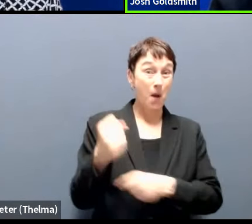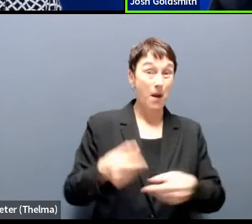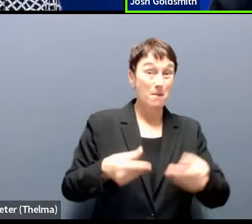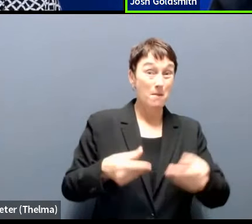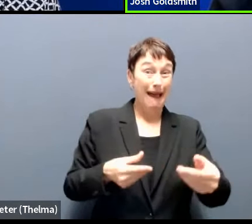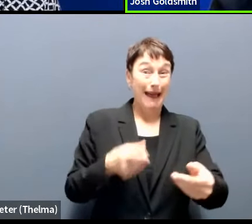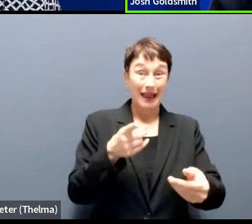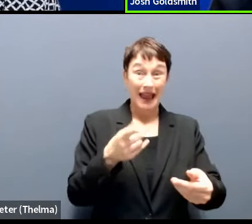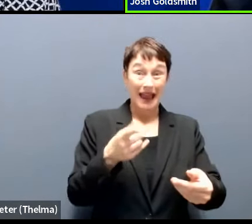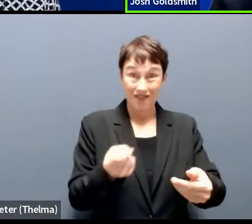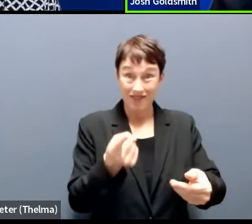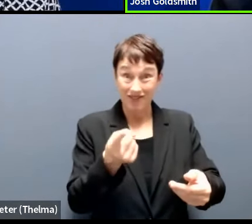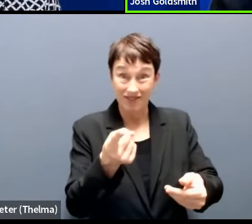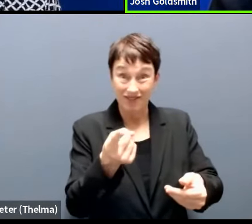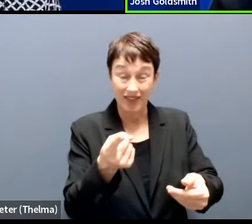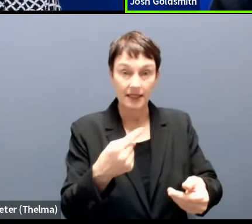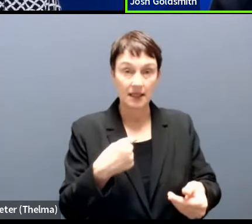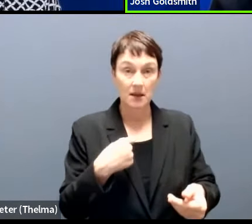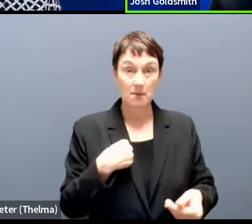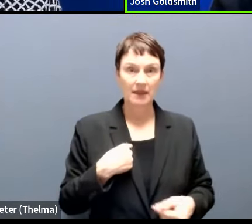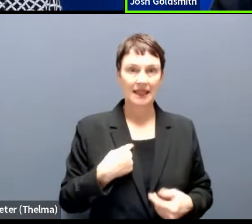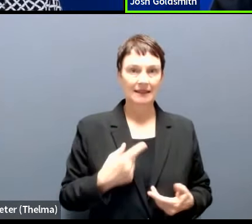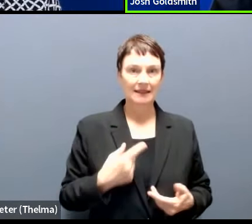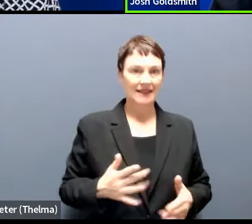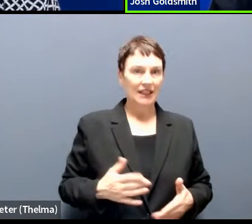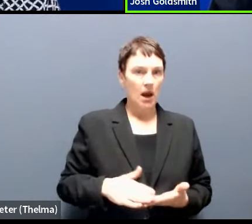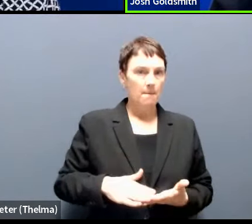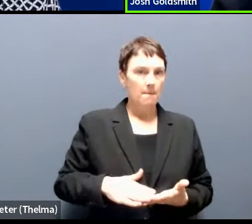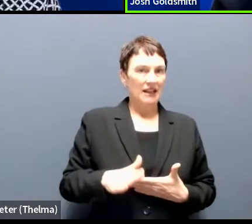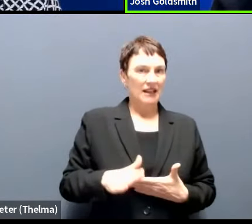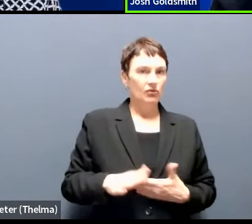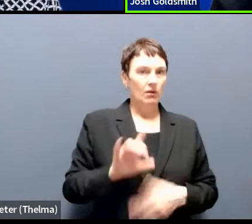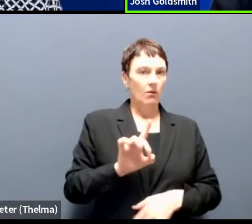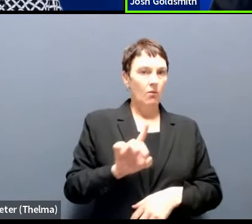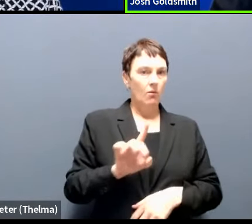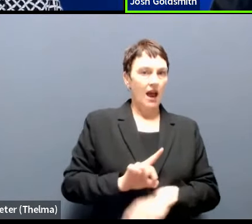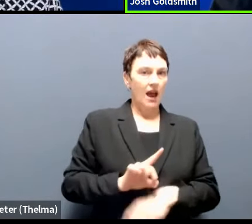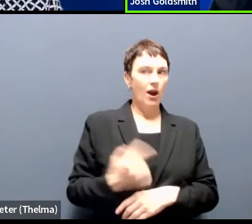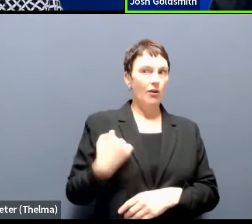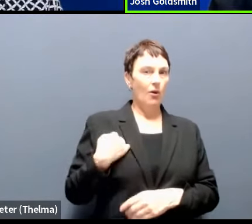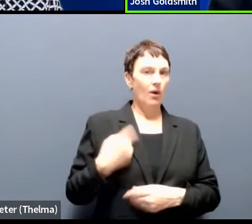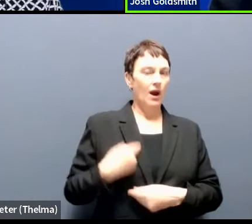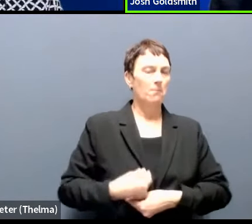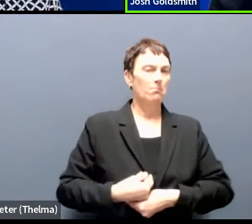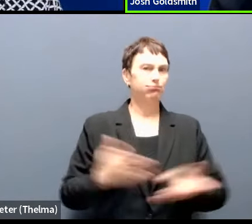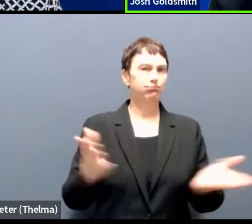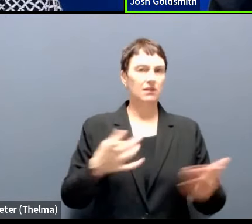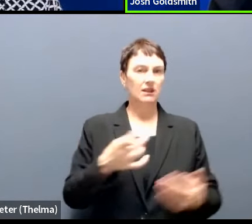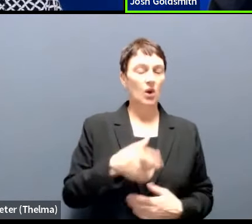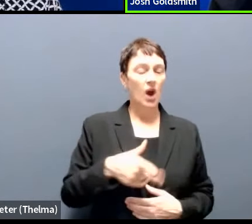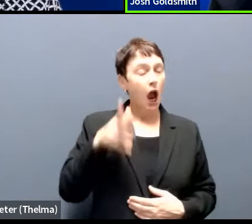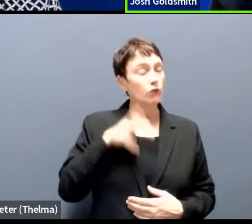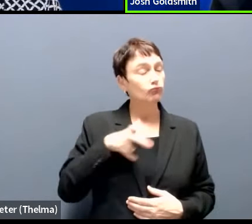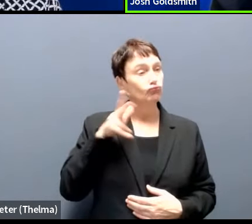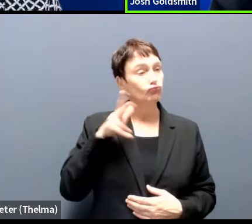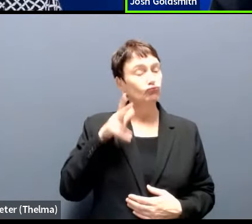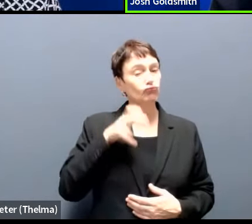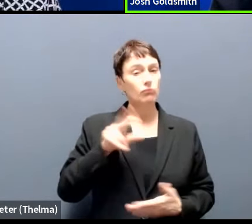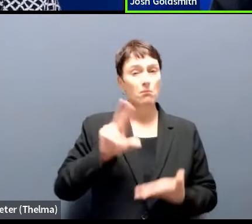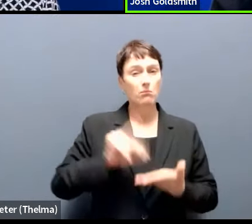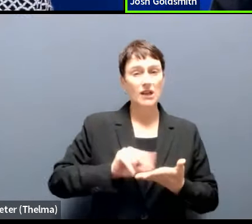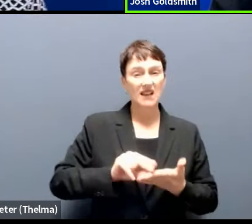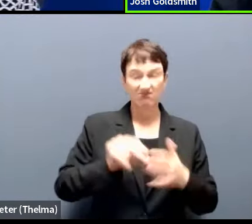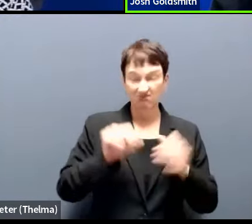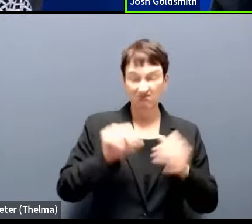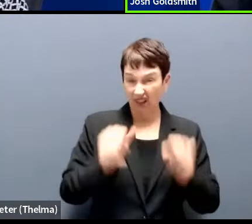everything about an hour ago. So you can get the Power Pack, you can listen to the podcast, you can start watching